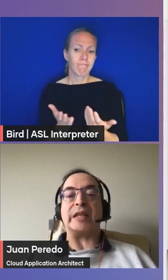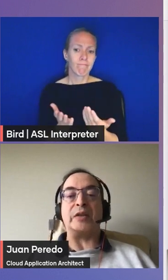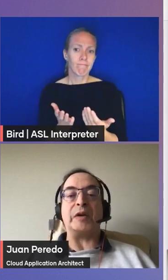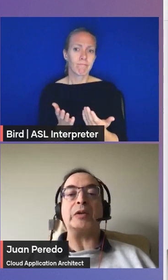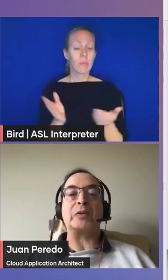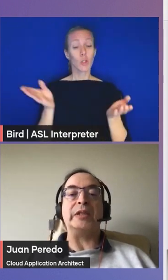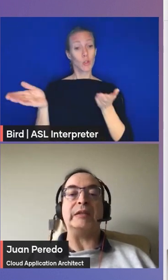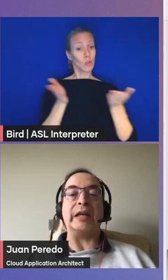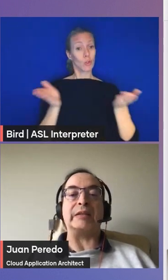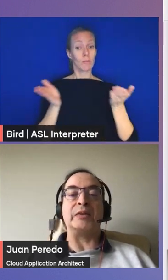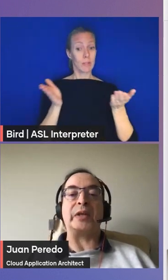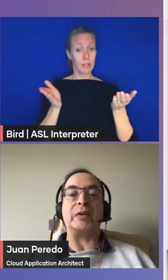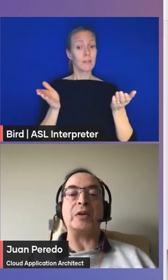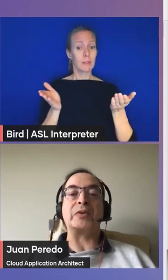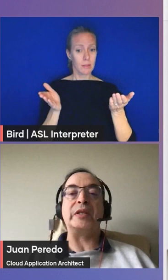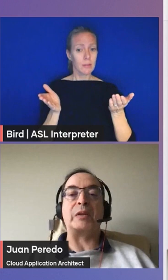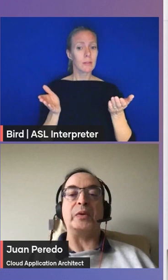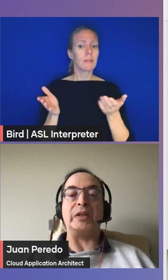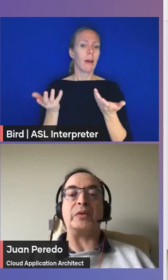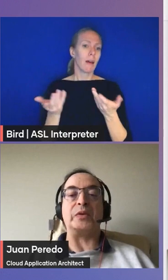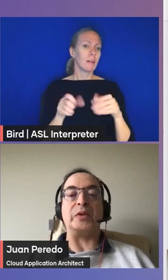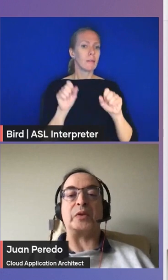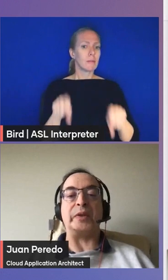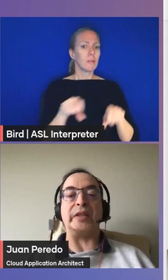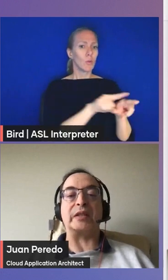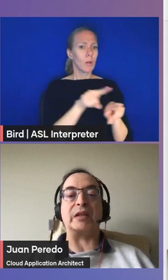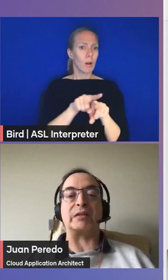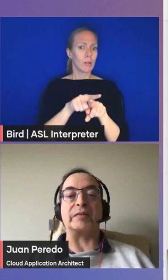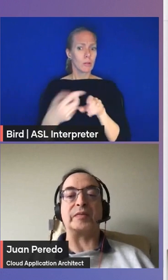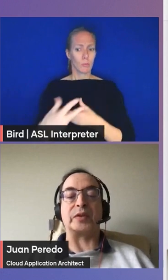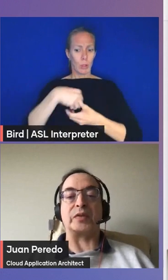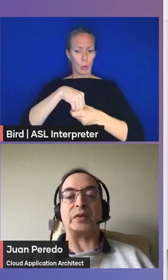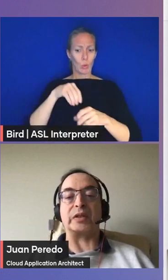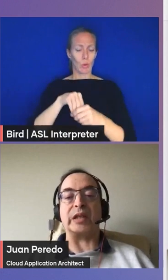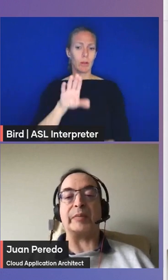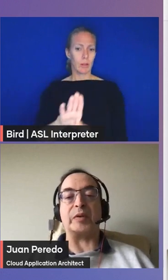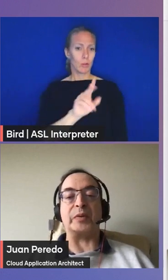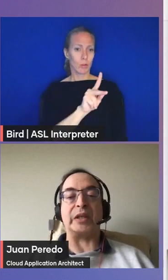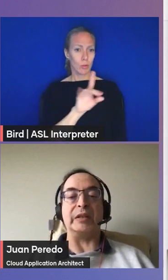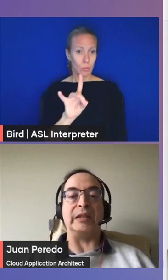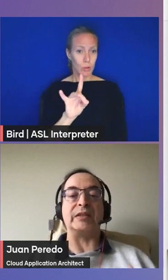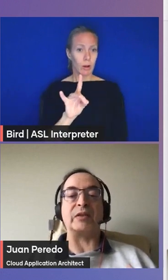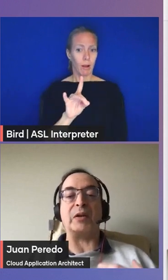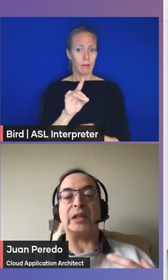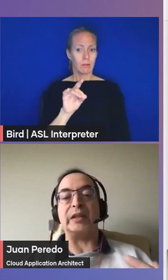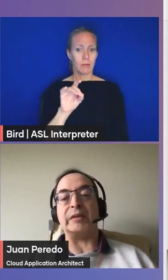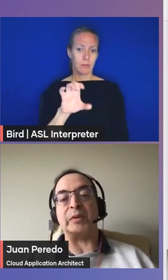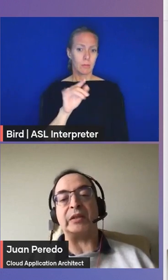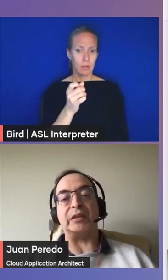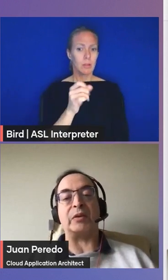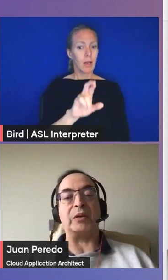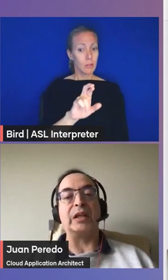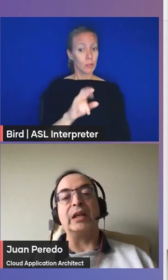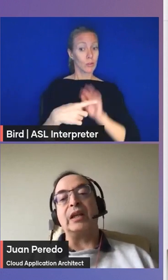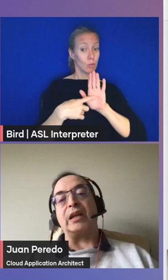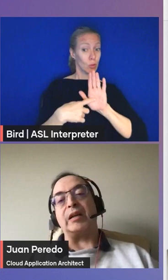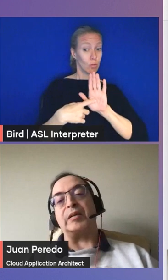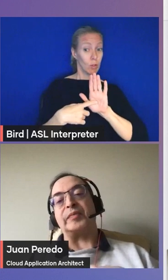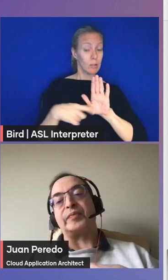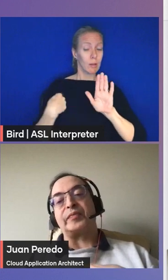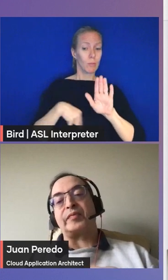services that you could also include into your Kubernetes cluster. So, for example, we could install in there. We can install